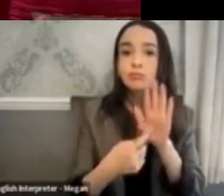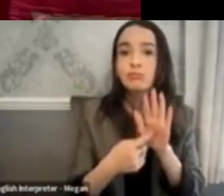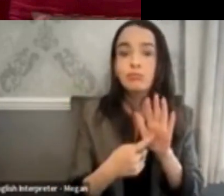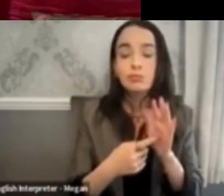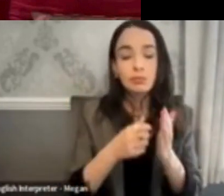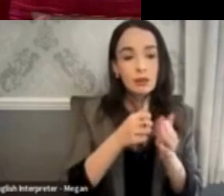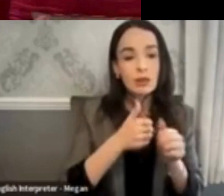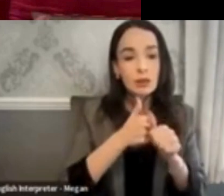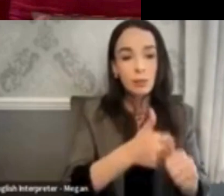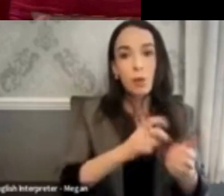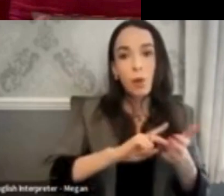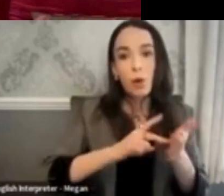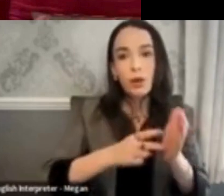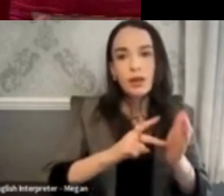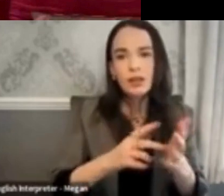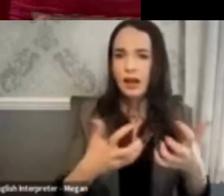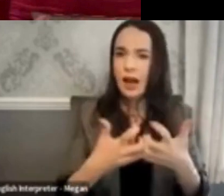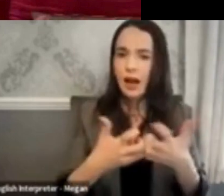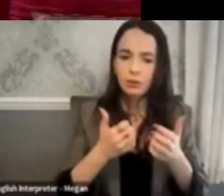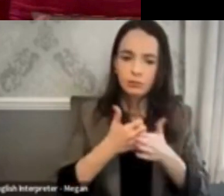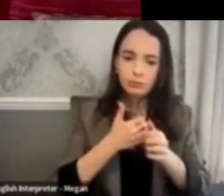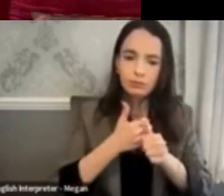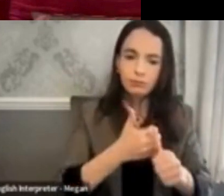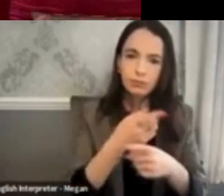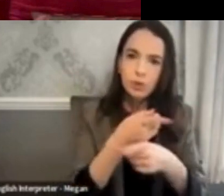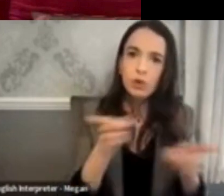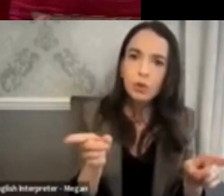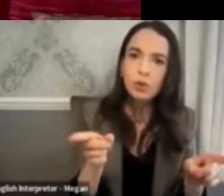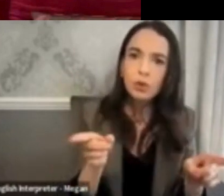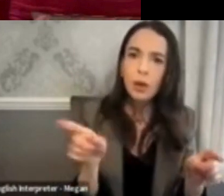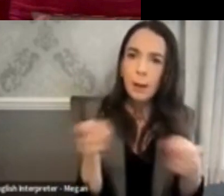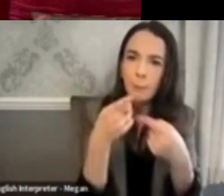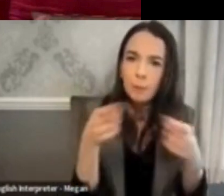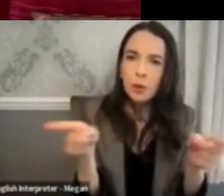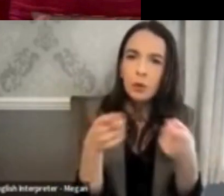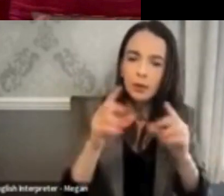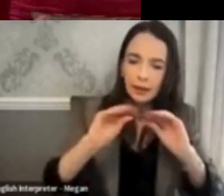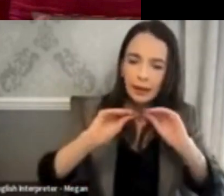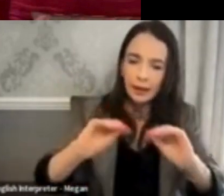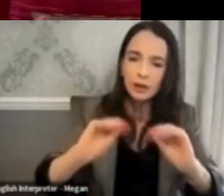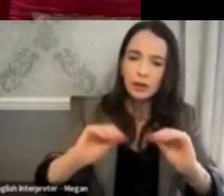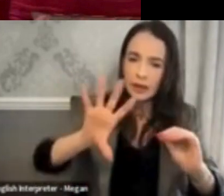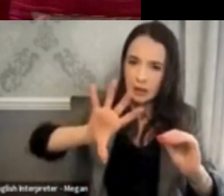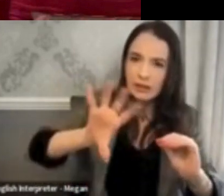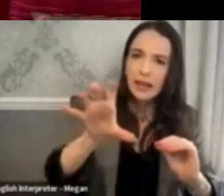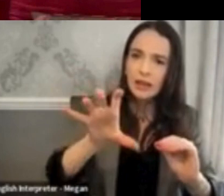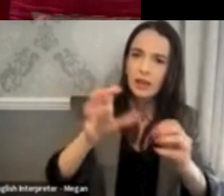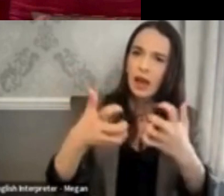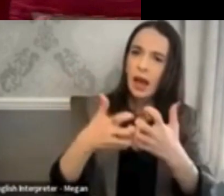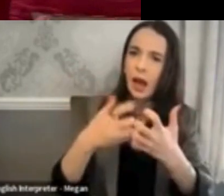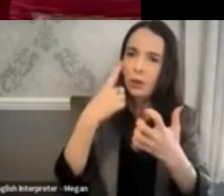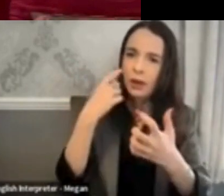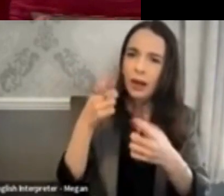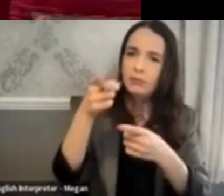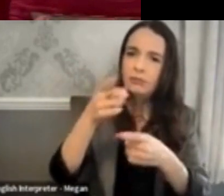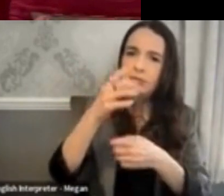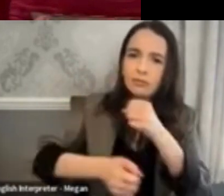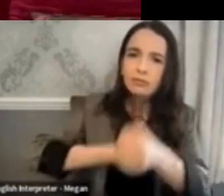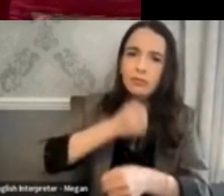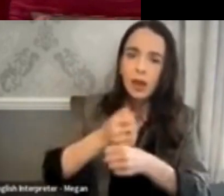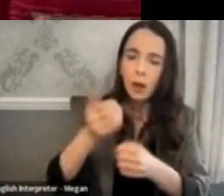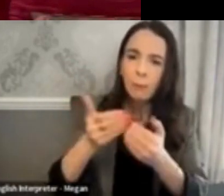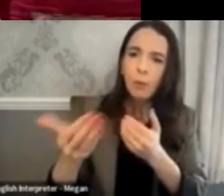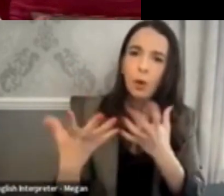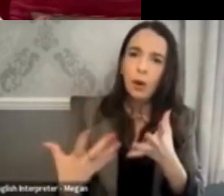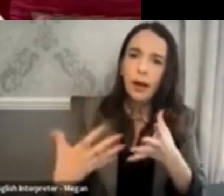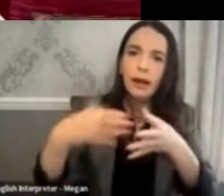supports you and the rest of the music education sector to be more ambitious, dynamic, inclusive, and environmentally